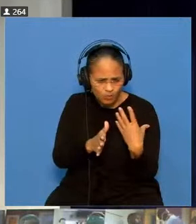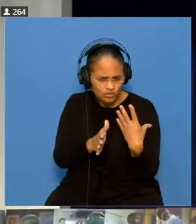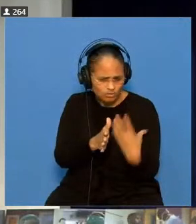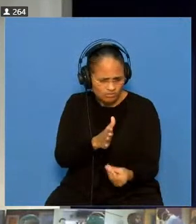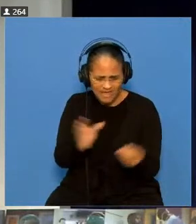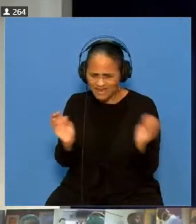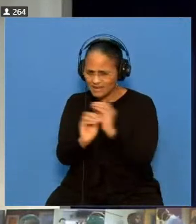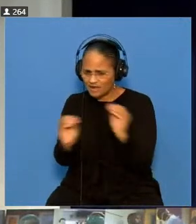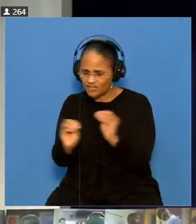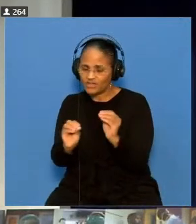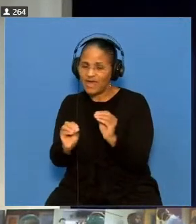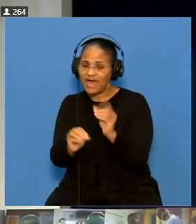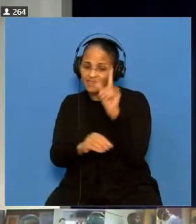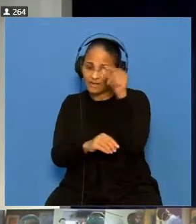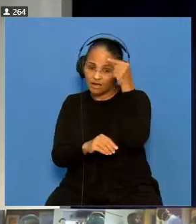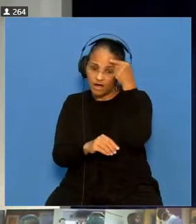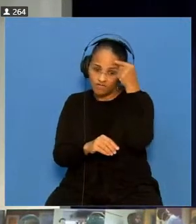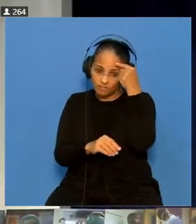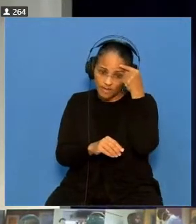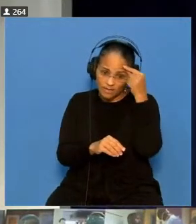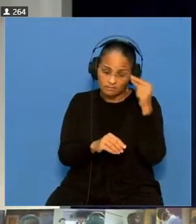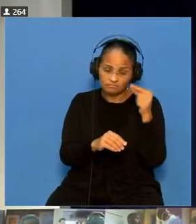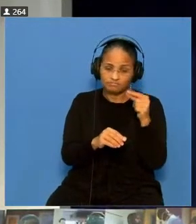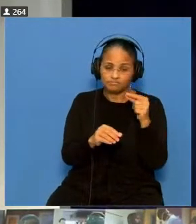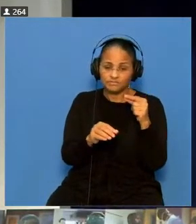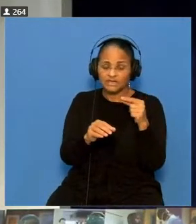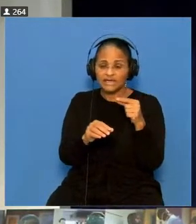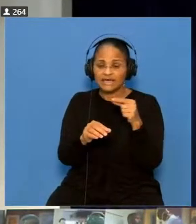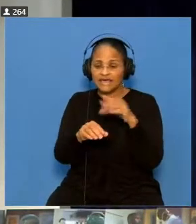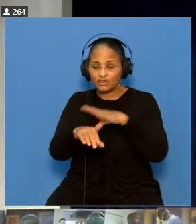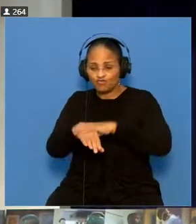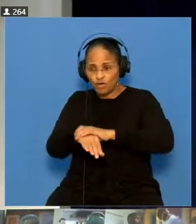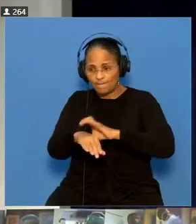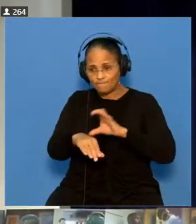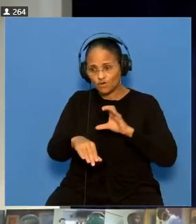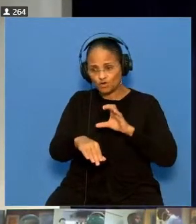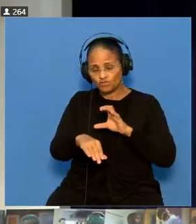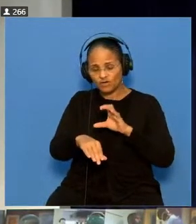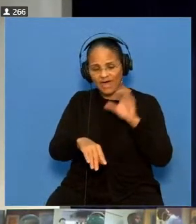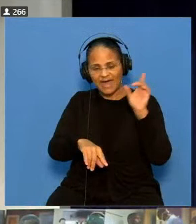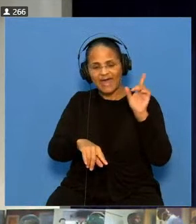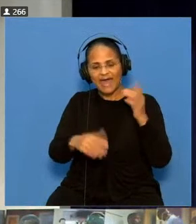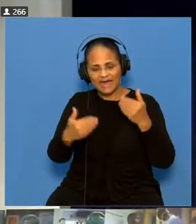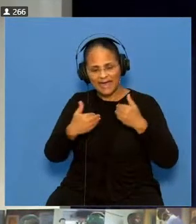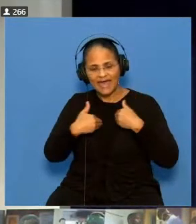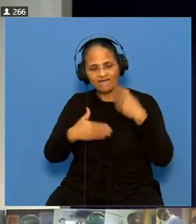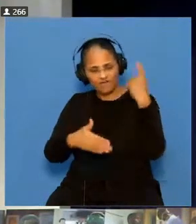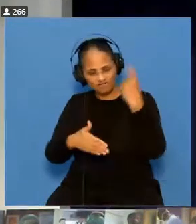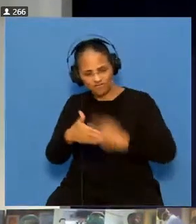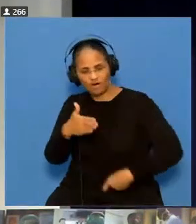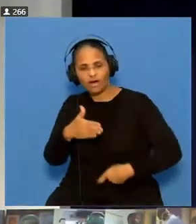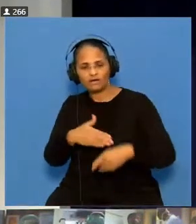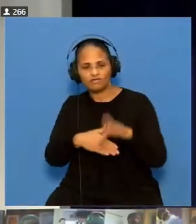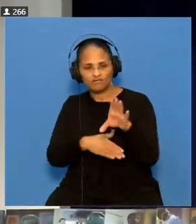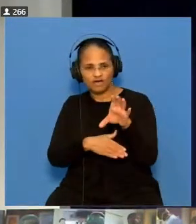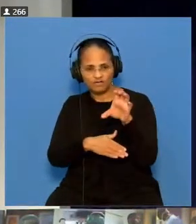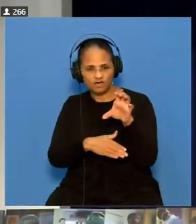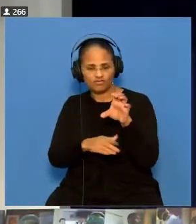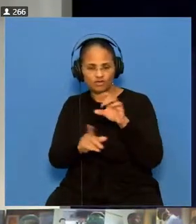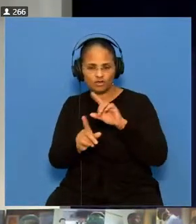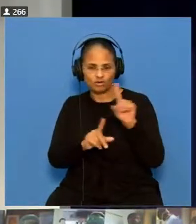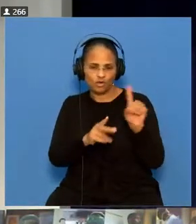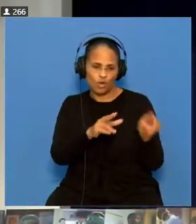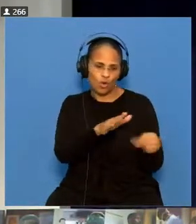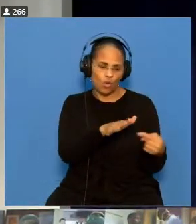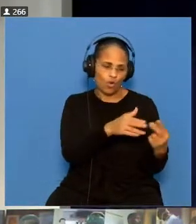nothing. And according to the government site, it says that removal of the wristband is not permitted and can result in a $500 fine and home quarantine